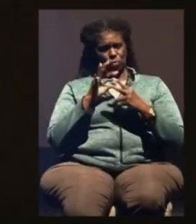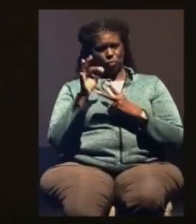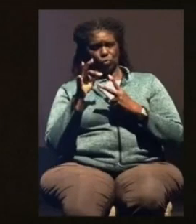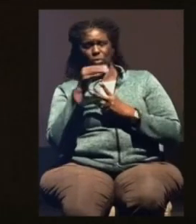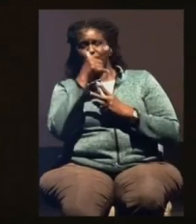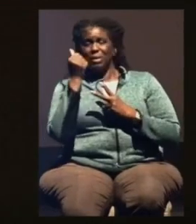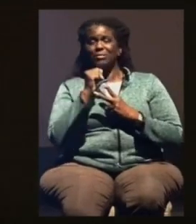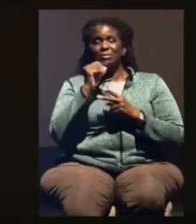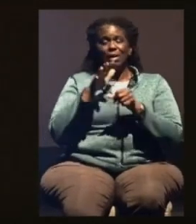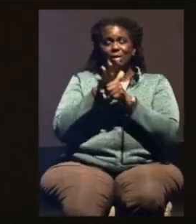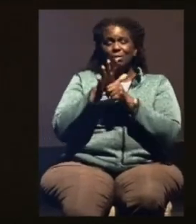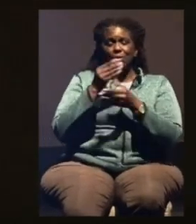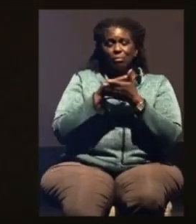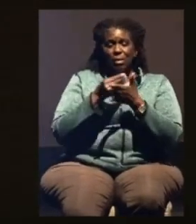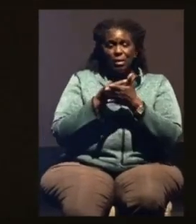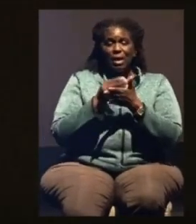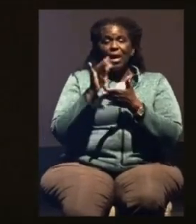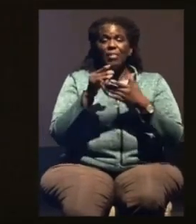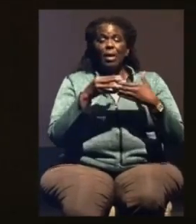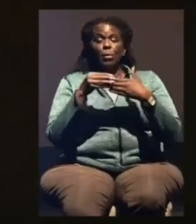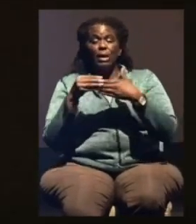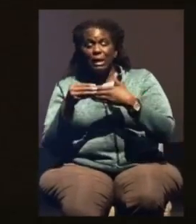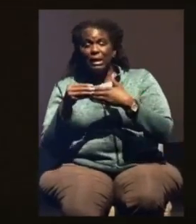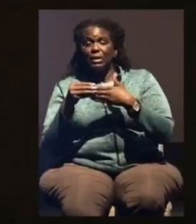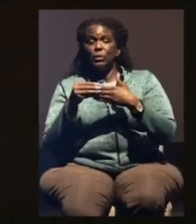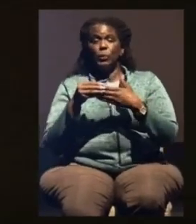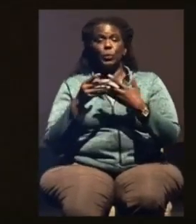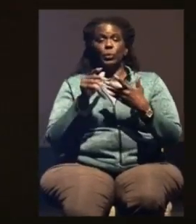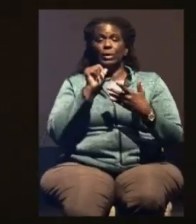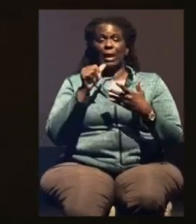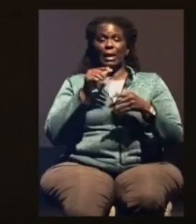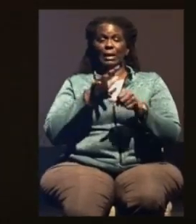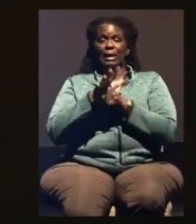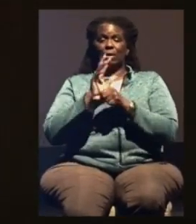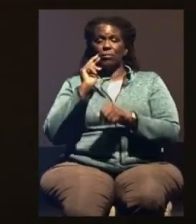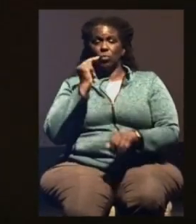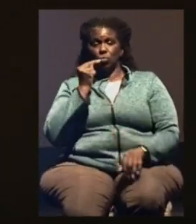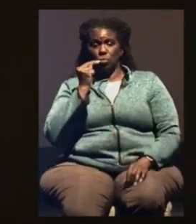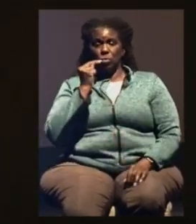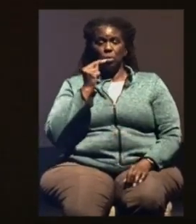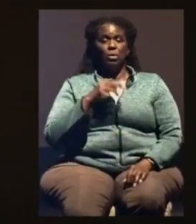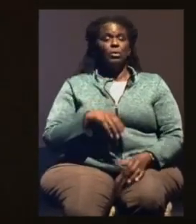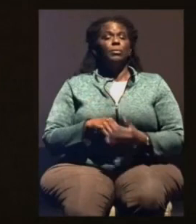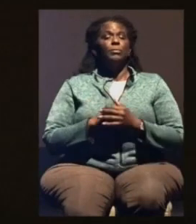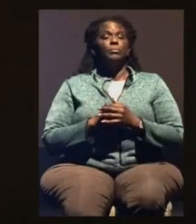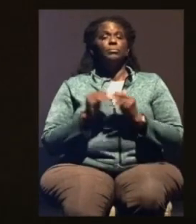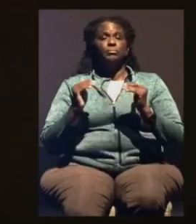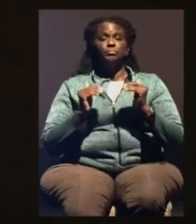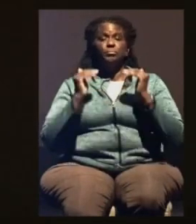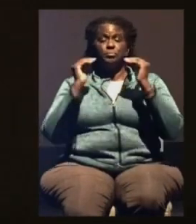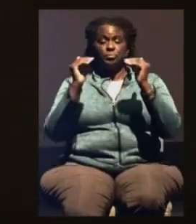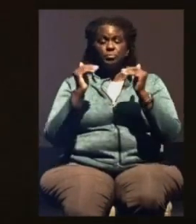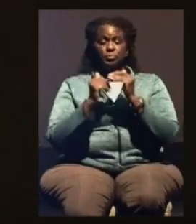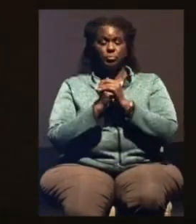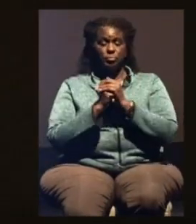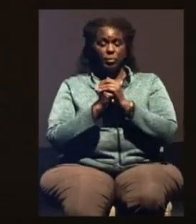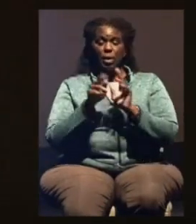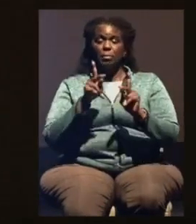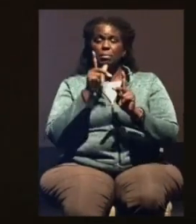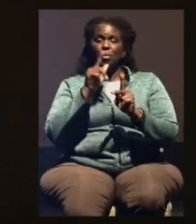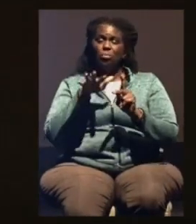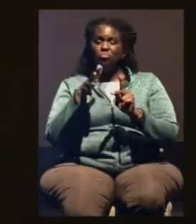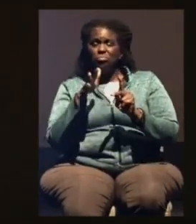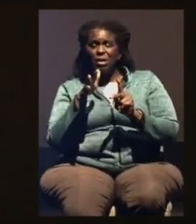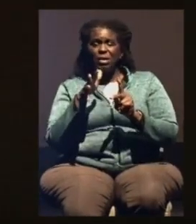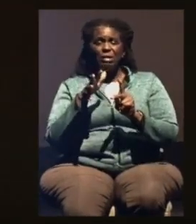choices so that might lead to malnutrition. And then about mid-range, as you move up the scale, those who are